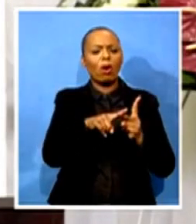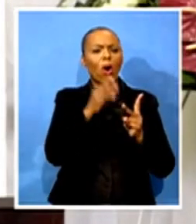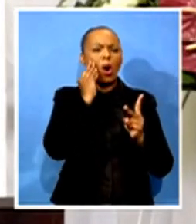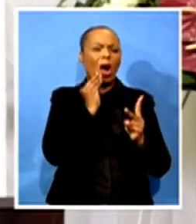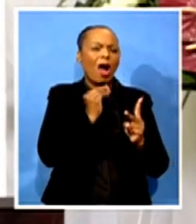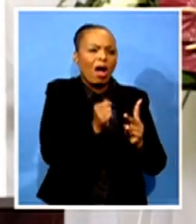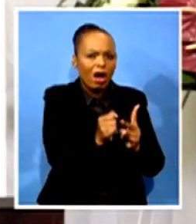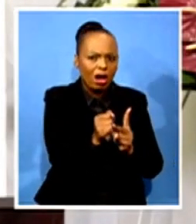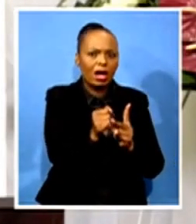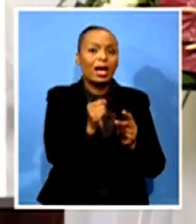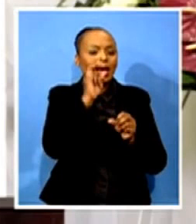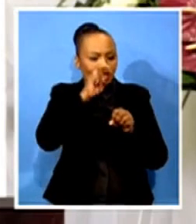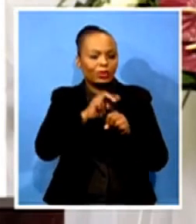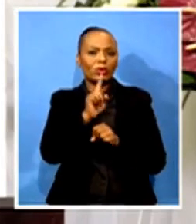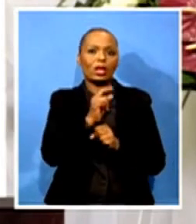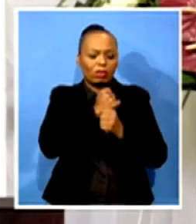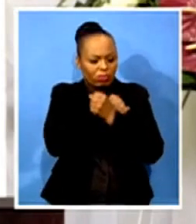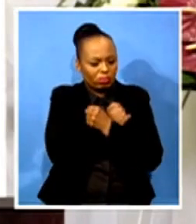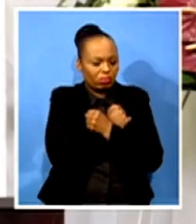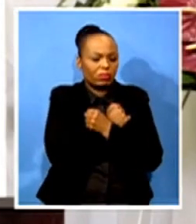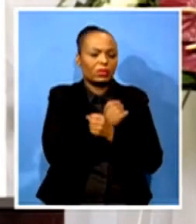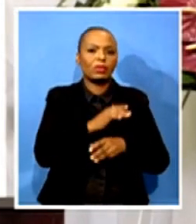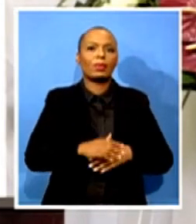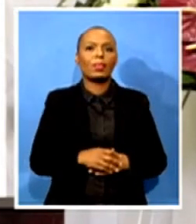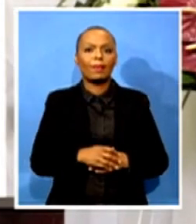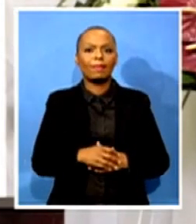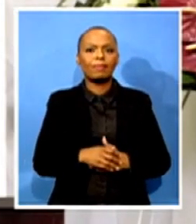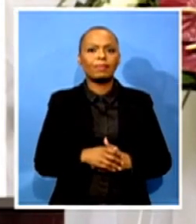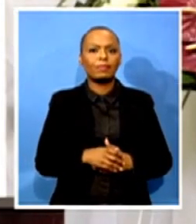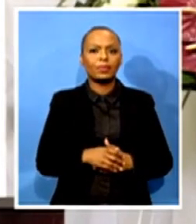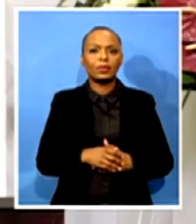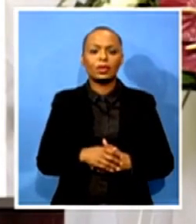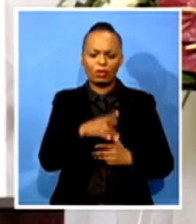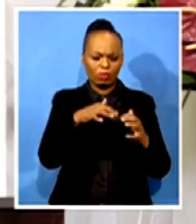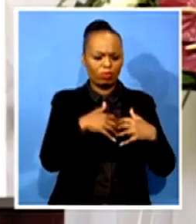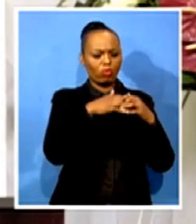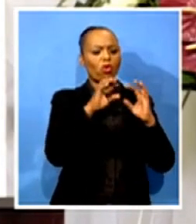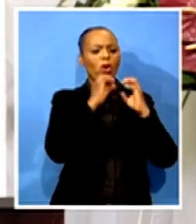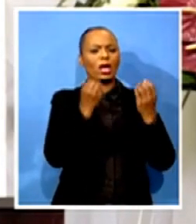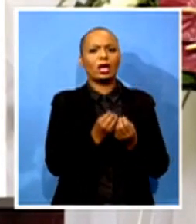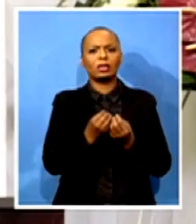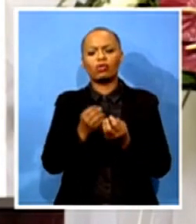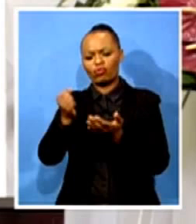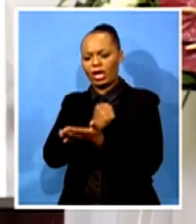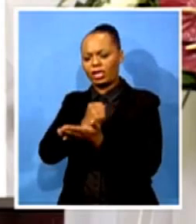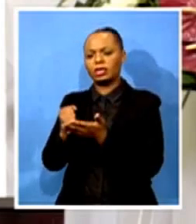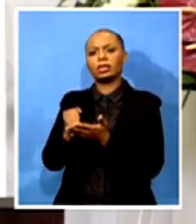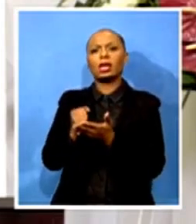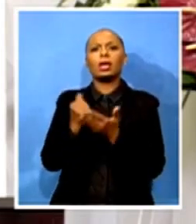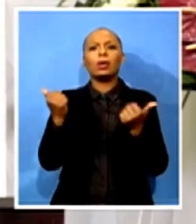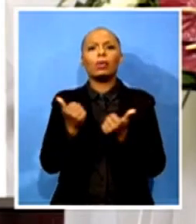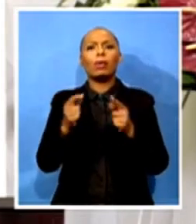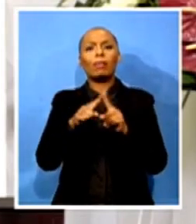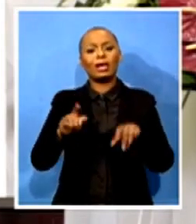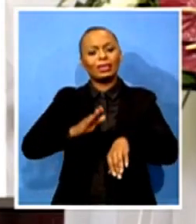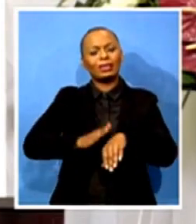We formed and registered this organization because it was time, the apartheid at the height of it.